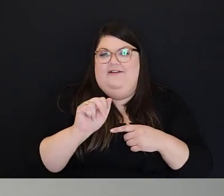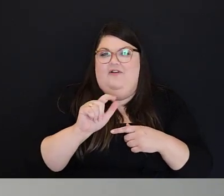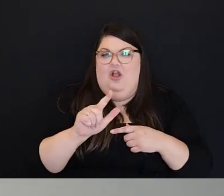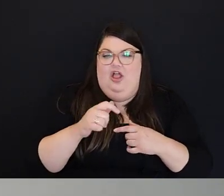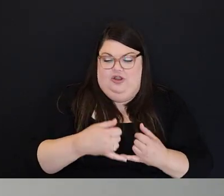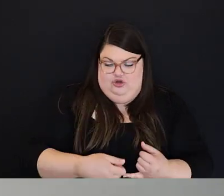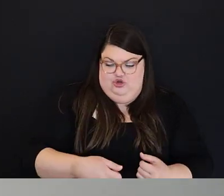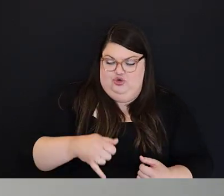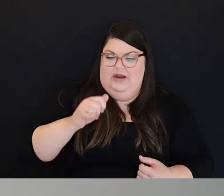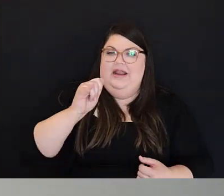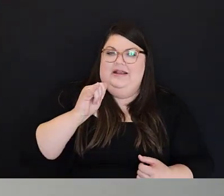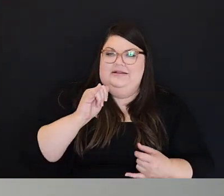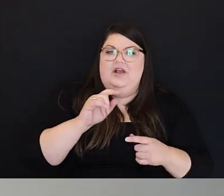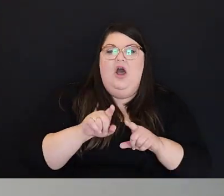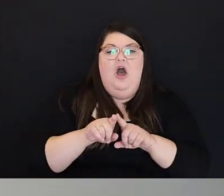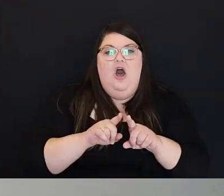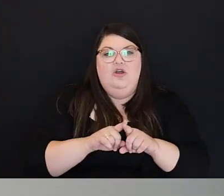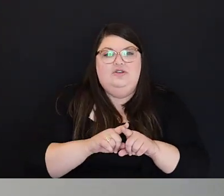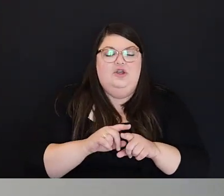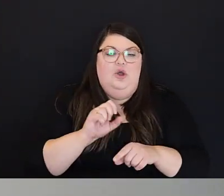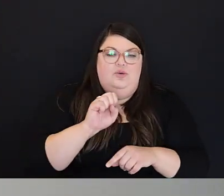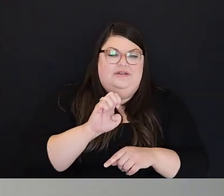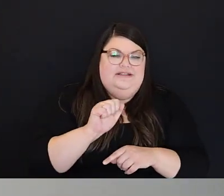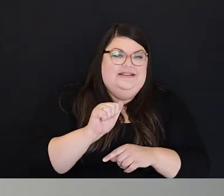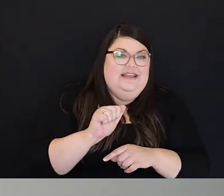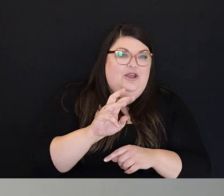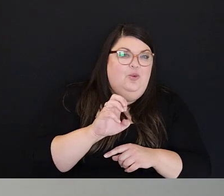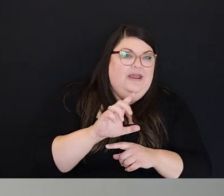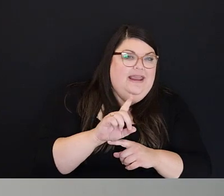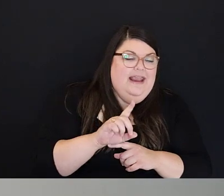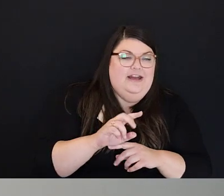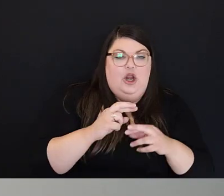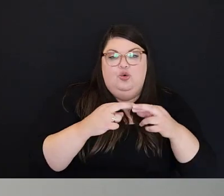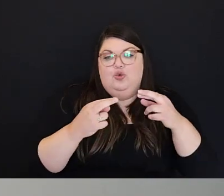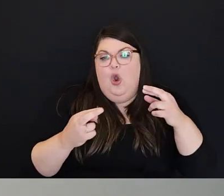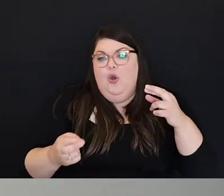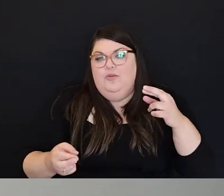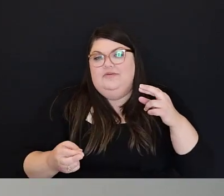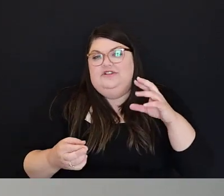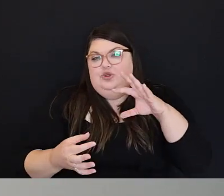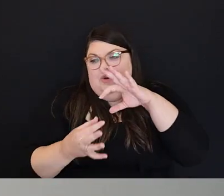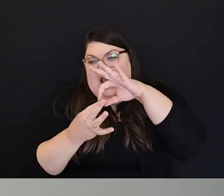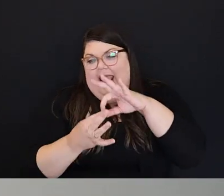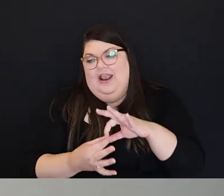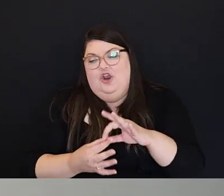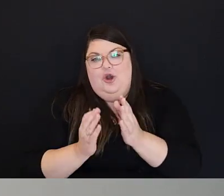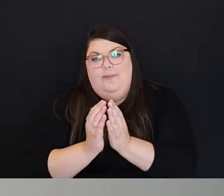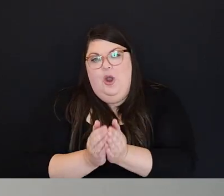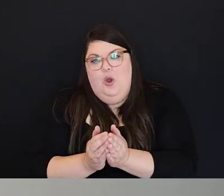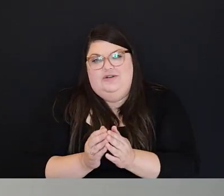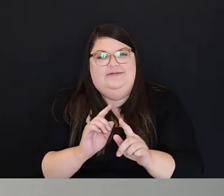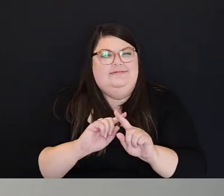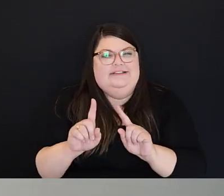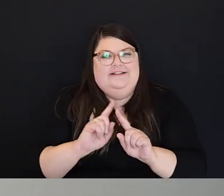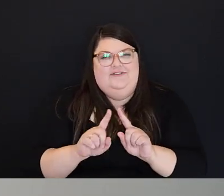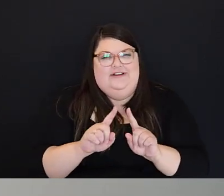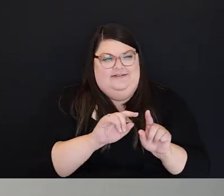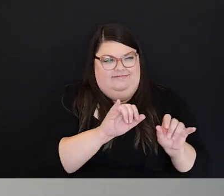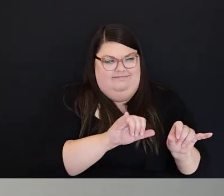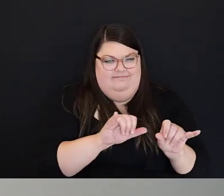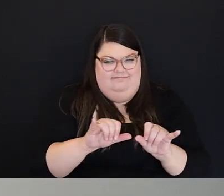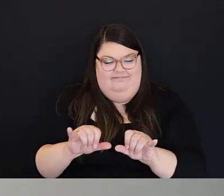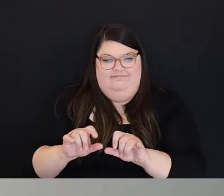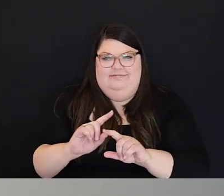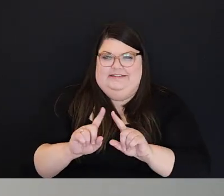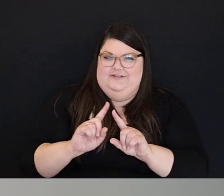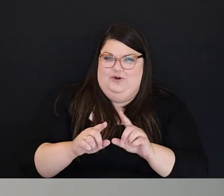also seaweed and also ropes to anchor boats and ships. So they have these multiple ways of being and